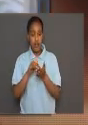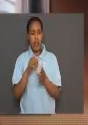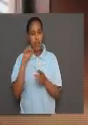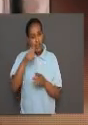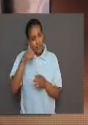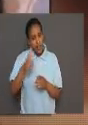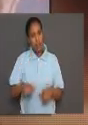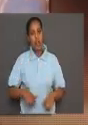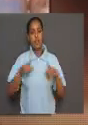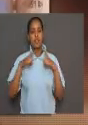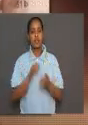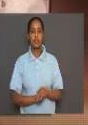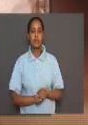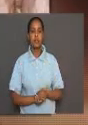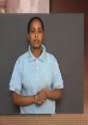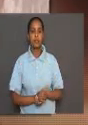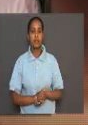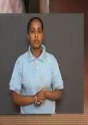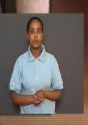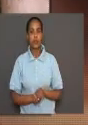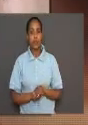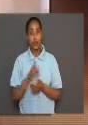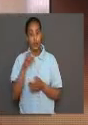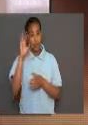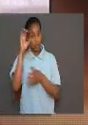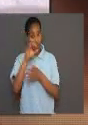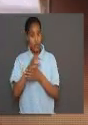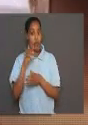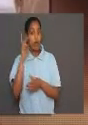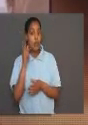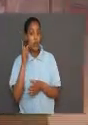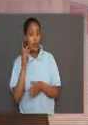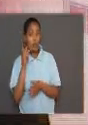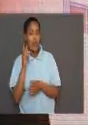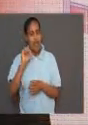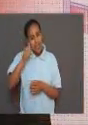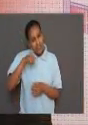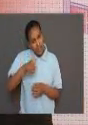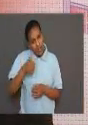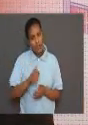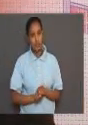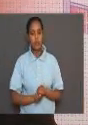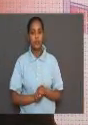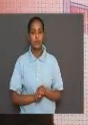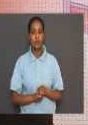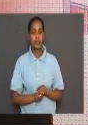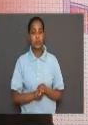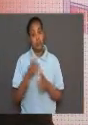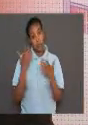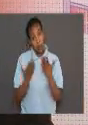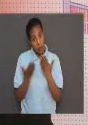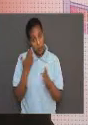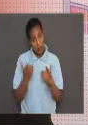polymers play an essential role in everyday life. You interact with